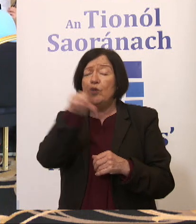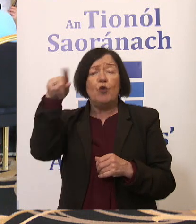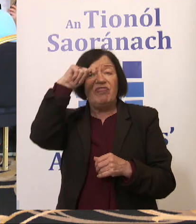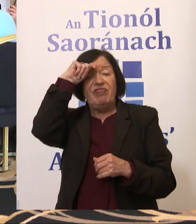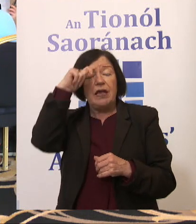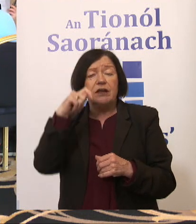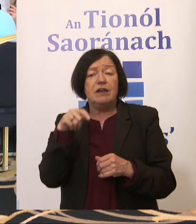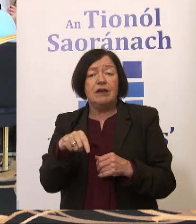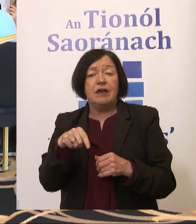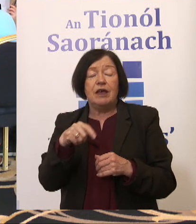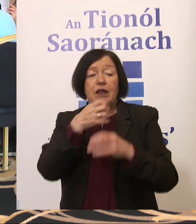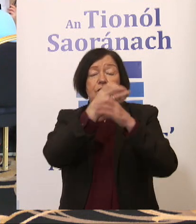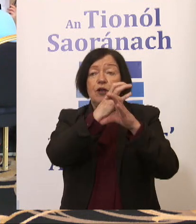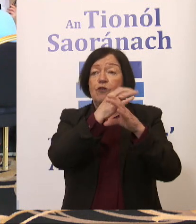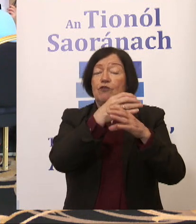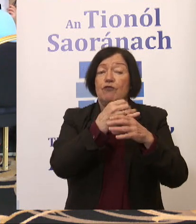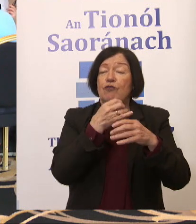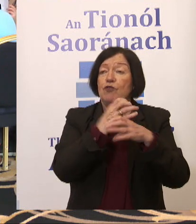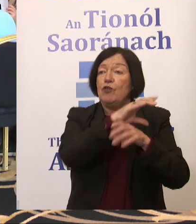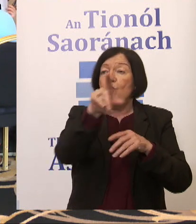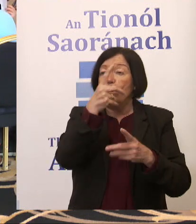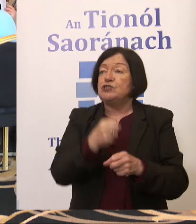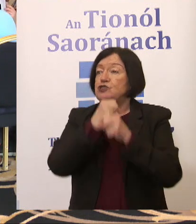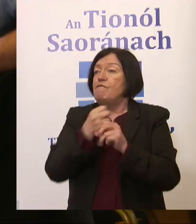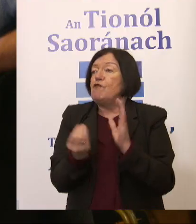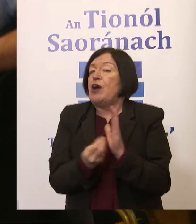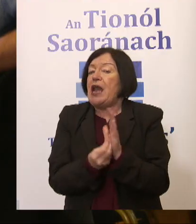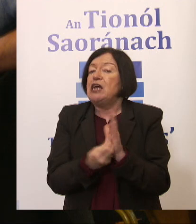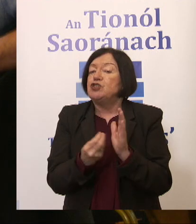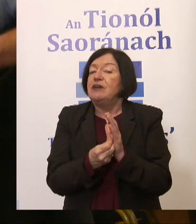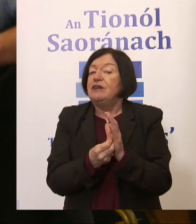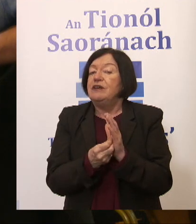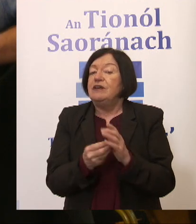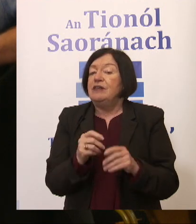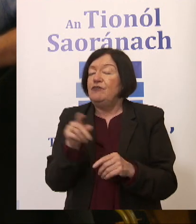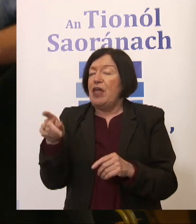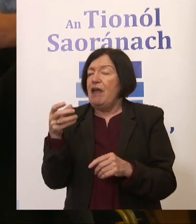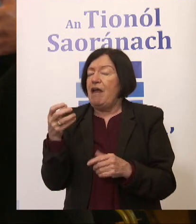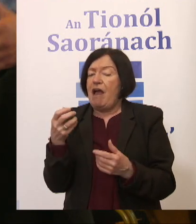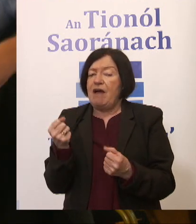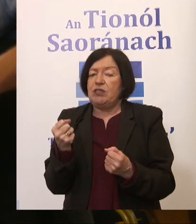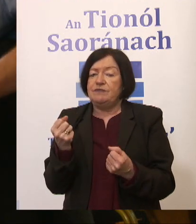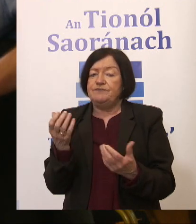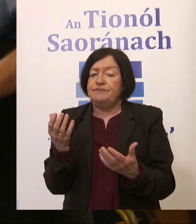think that rural constituencies would suffer financially, given that they would have to be,